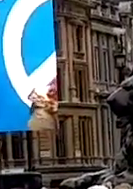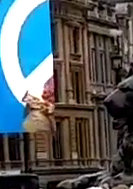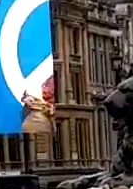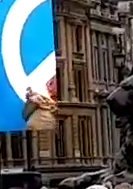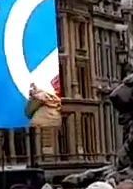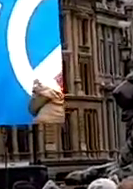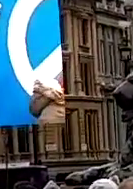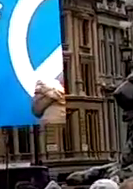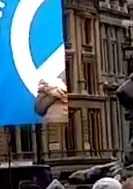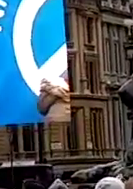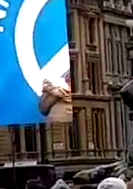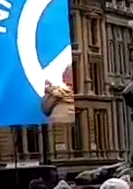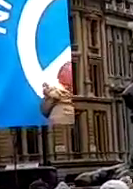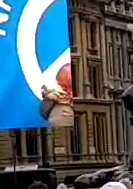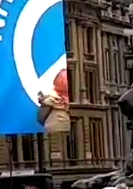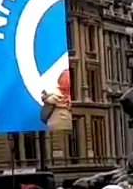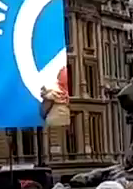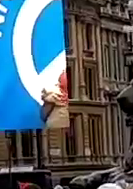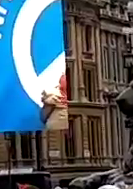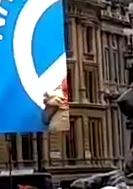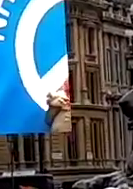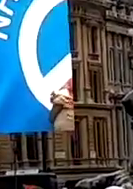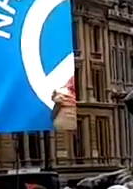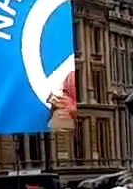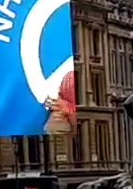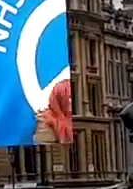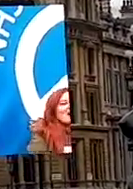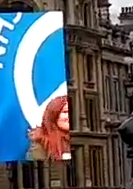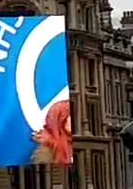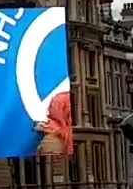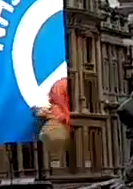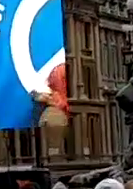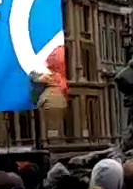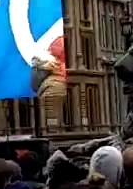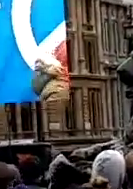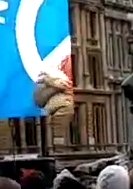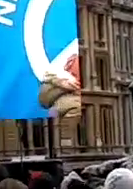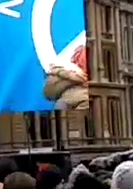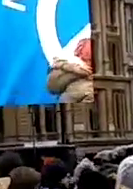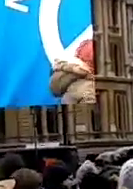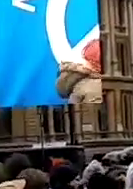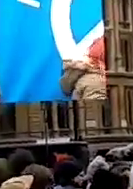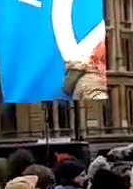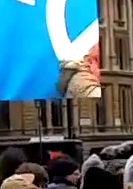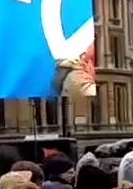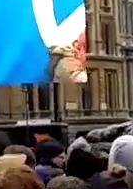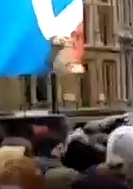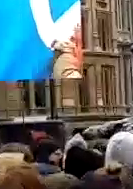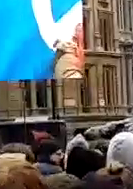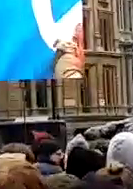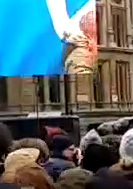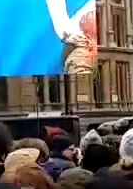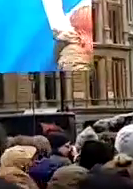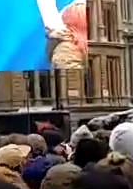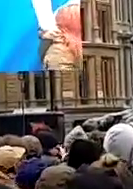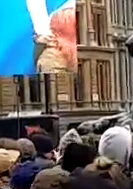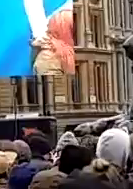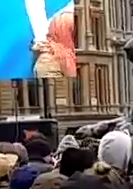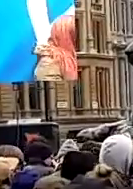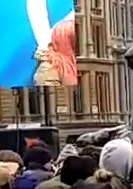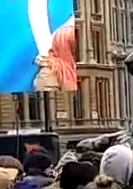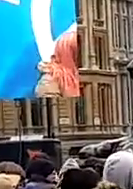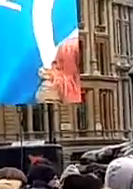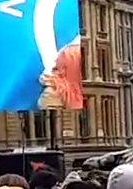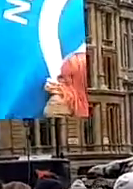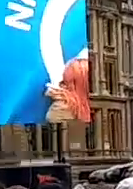world by ridding it of the most destructive weapons man has ever known, and welcomes the public and